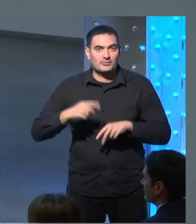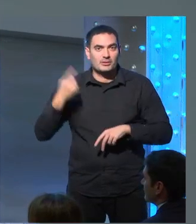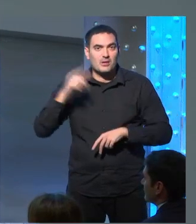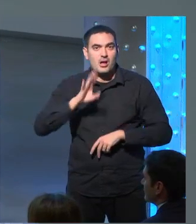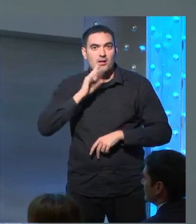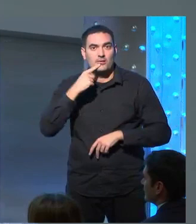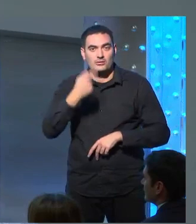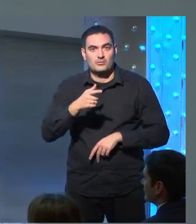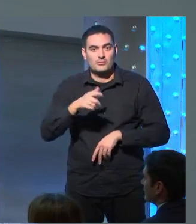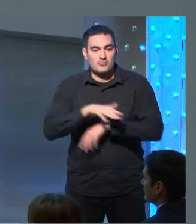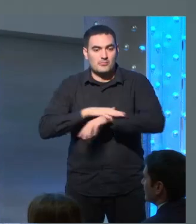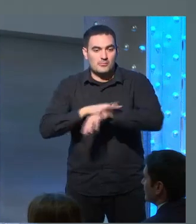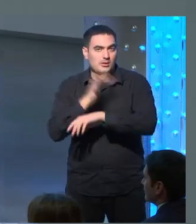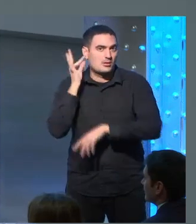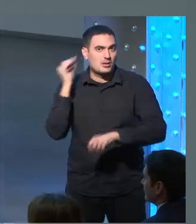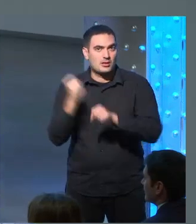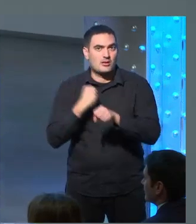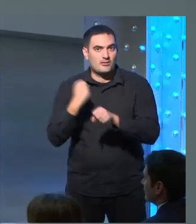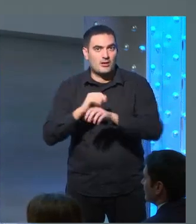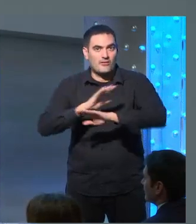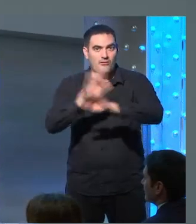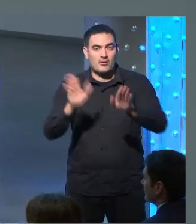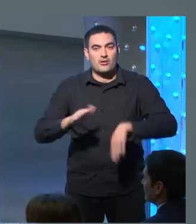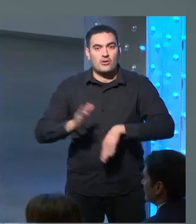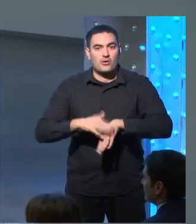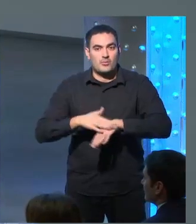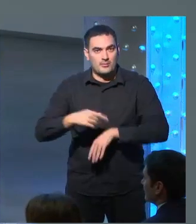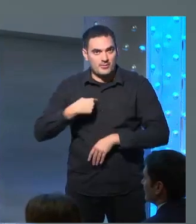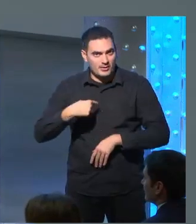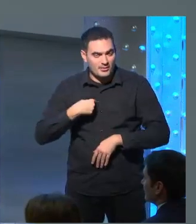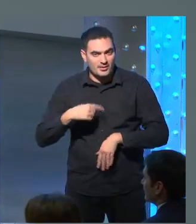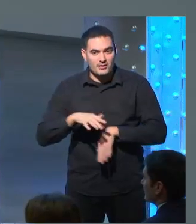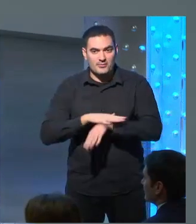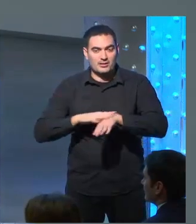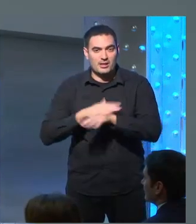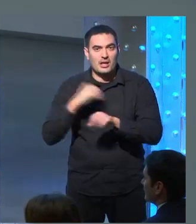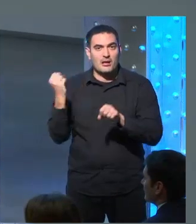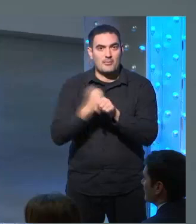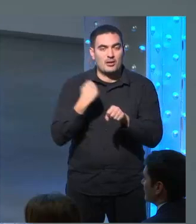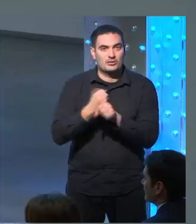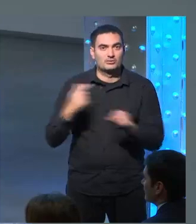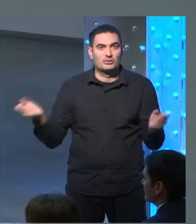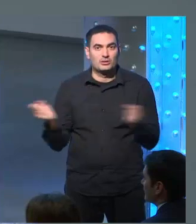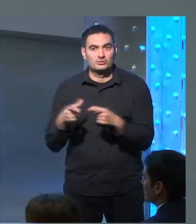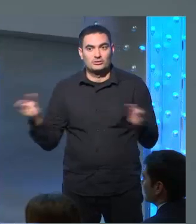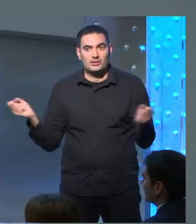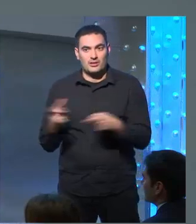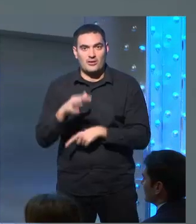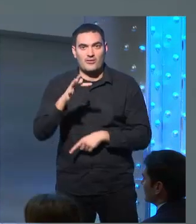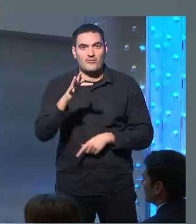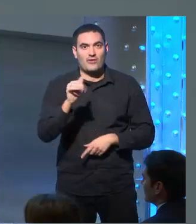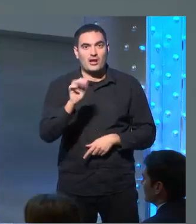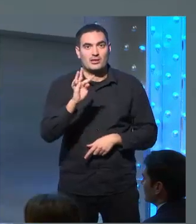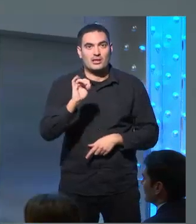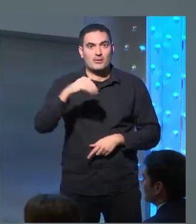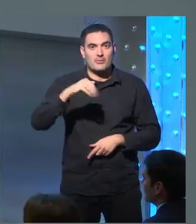Works. And I said that it was a Ministry of Work, or Ministry of, it is a Ministry of